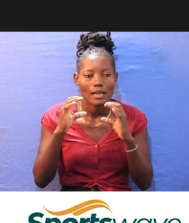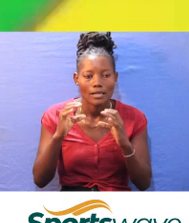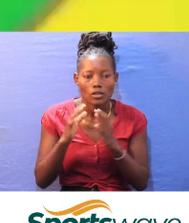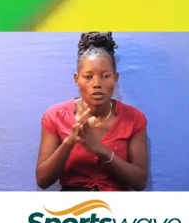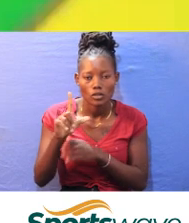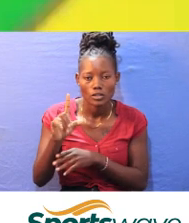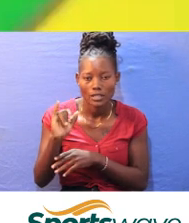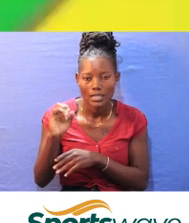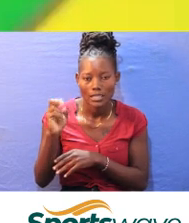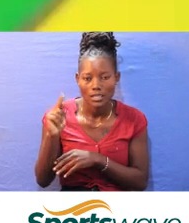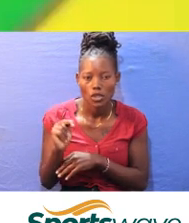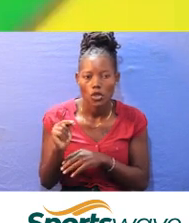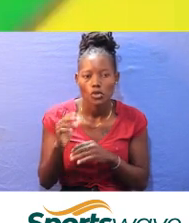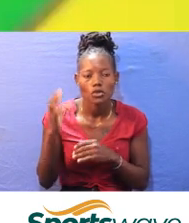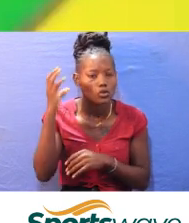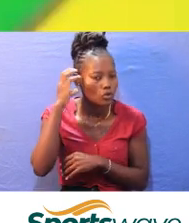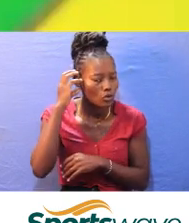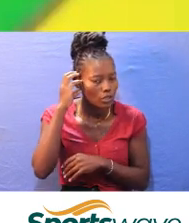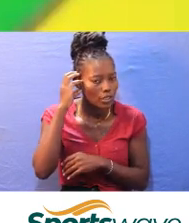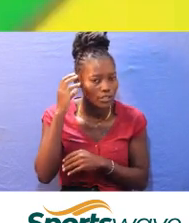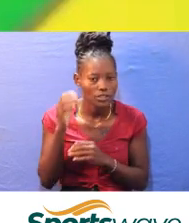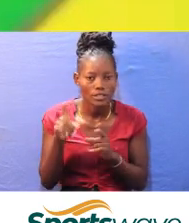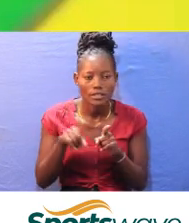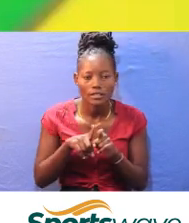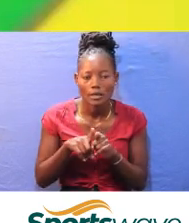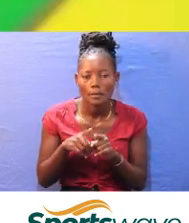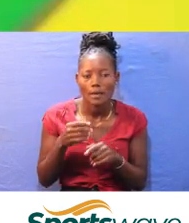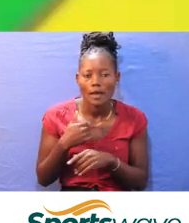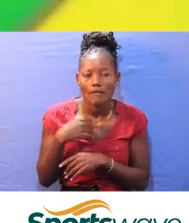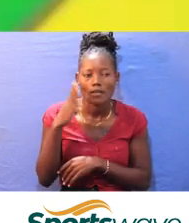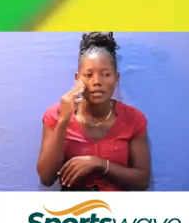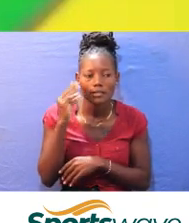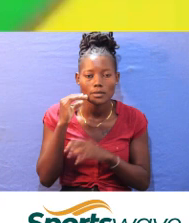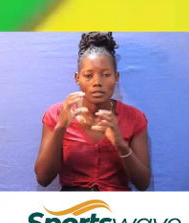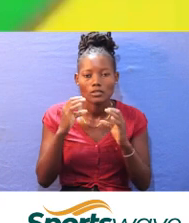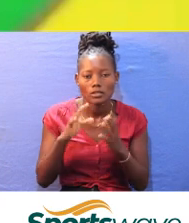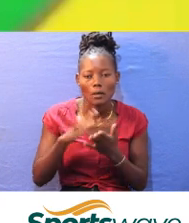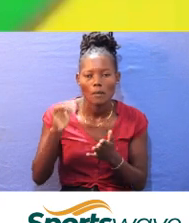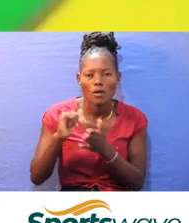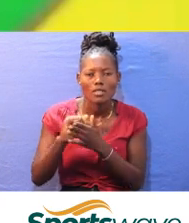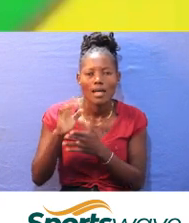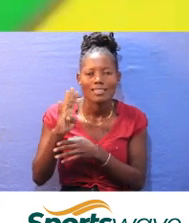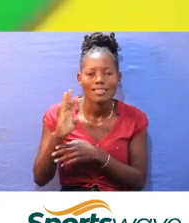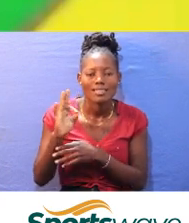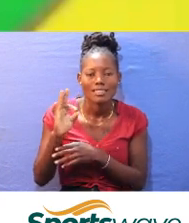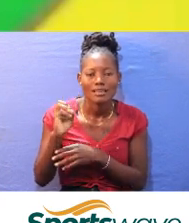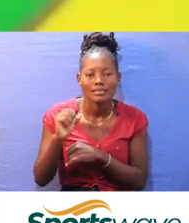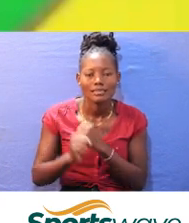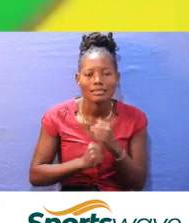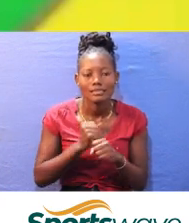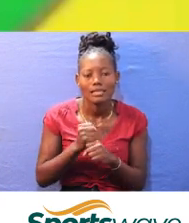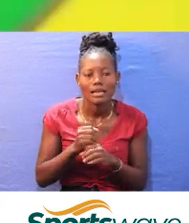Lyon College in Batesville. He has an extensive experience in coaching, over 30 years, field and track, strength